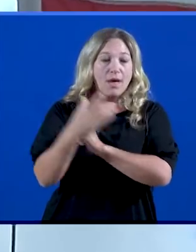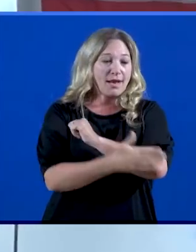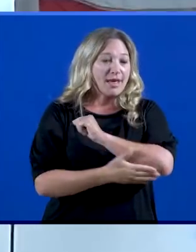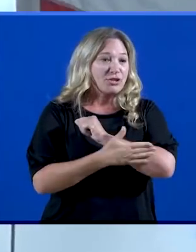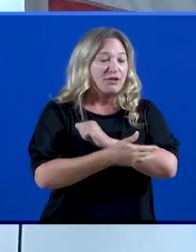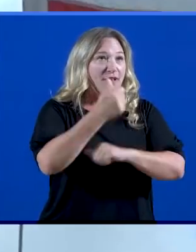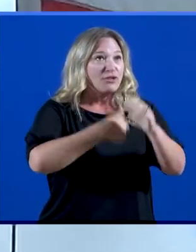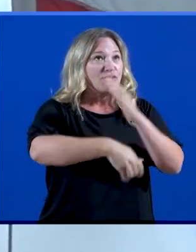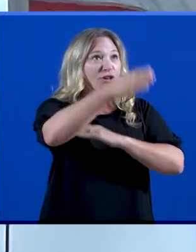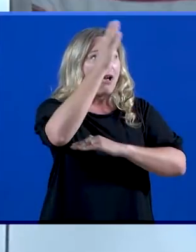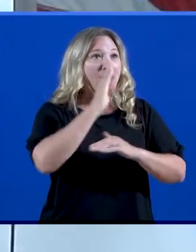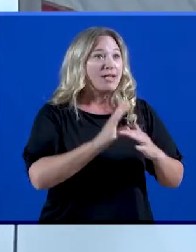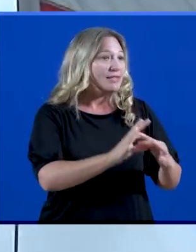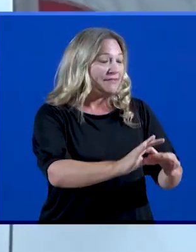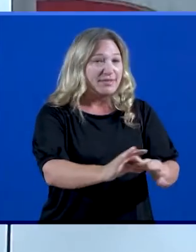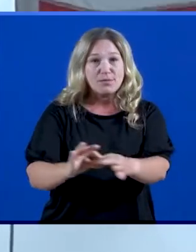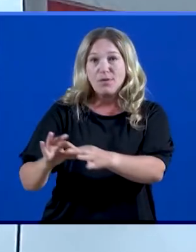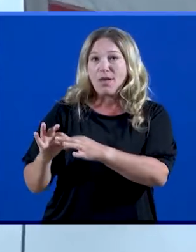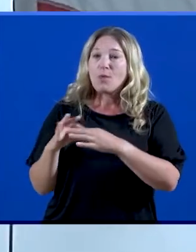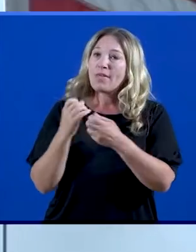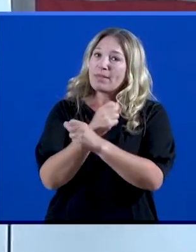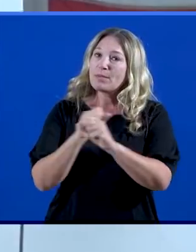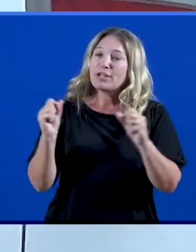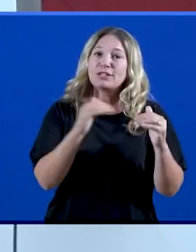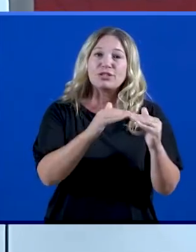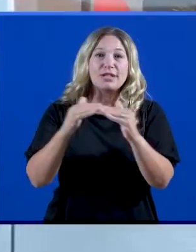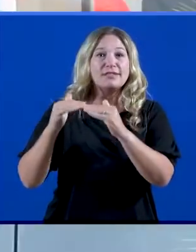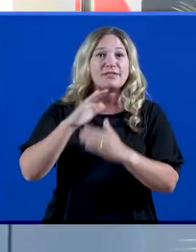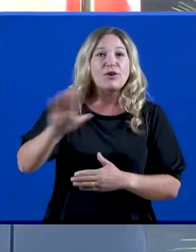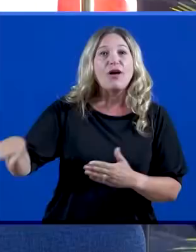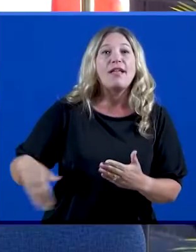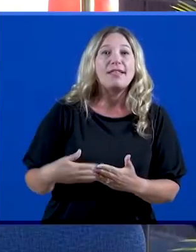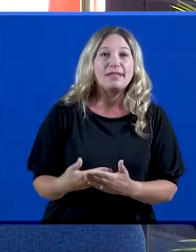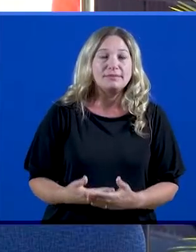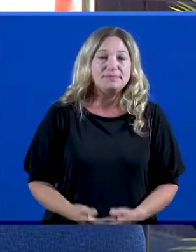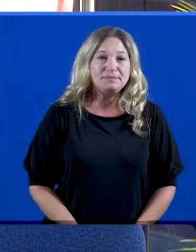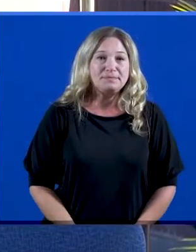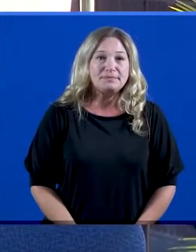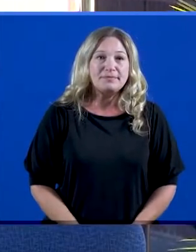nation, under God, indivisible, with liberty and justice for all.